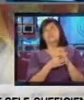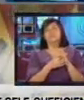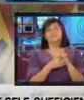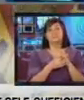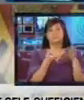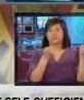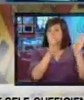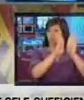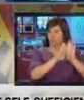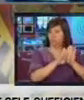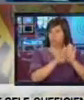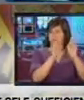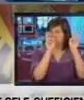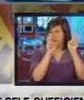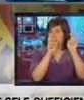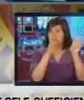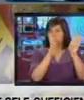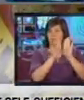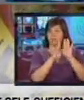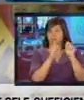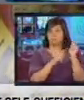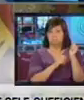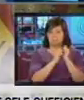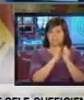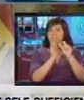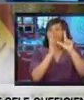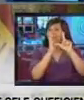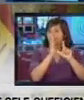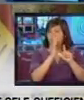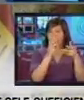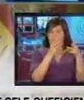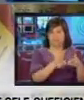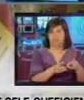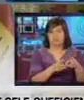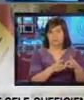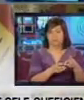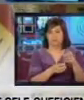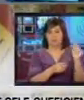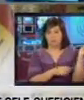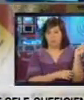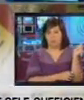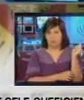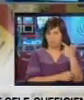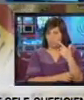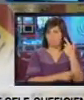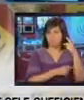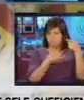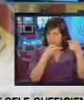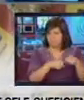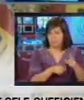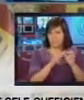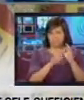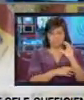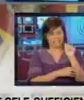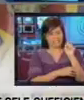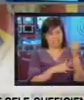of closure, yes, that you speak about, is that all in the legal front? Not necessarily. Are these all going to happen if